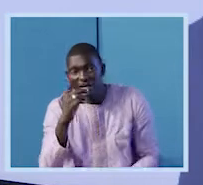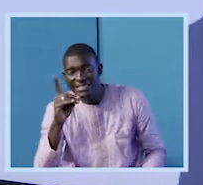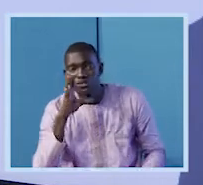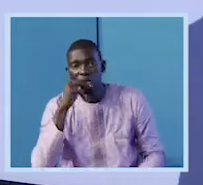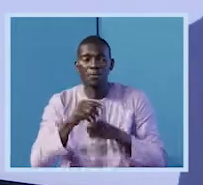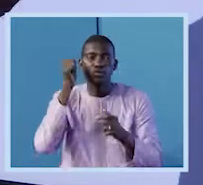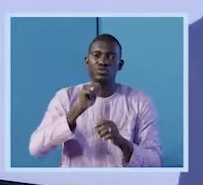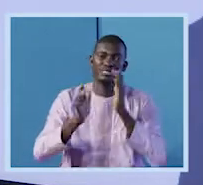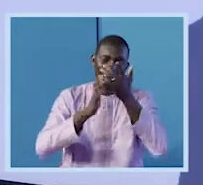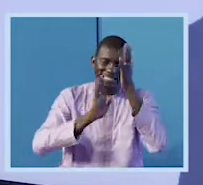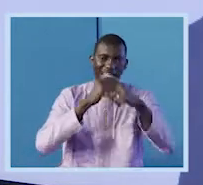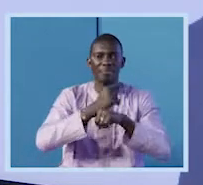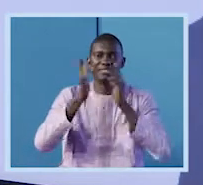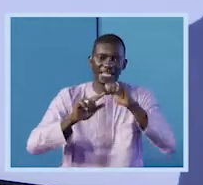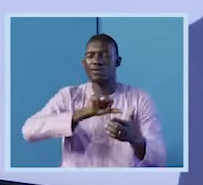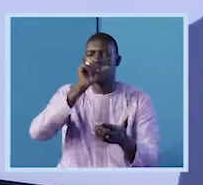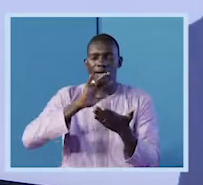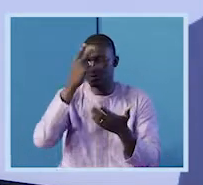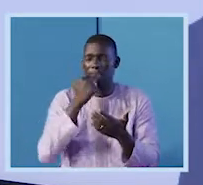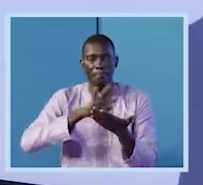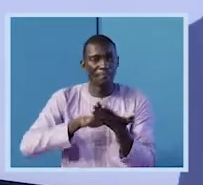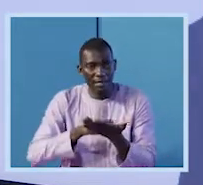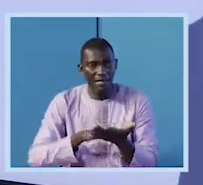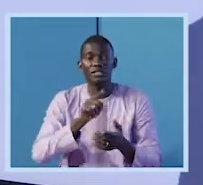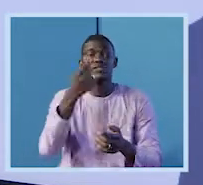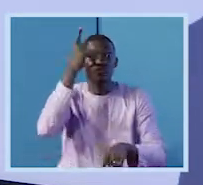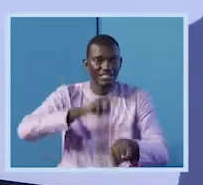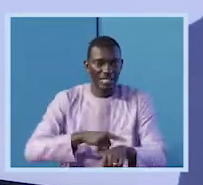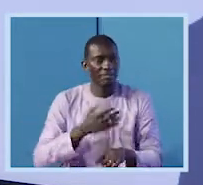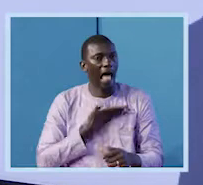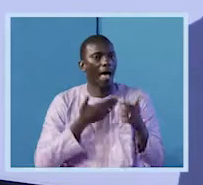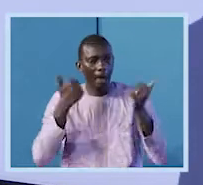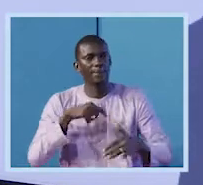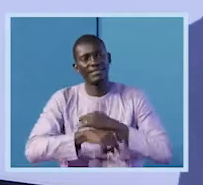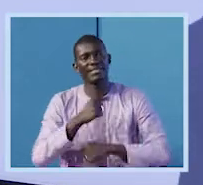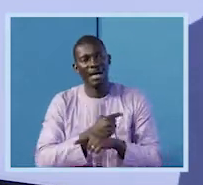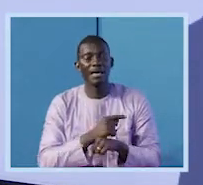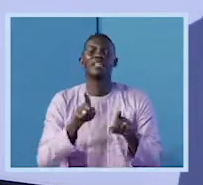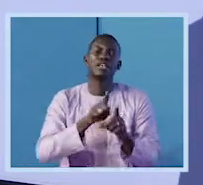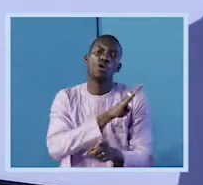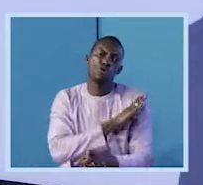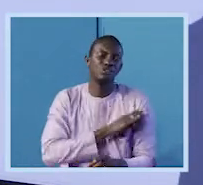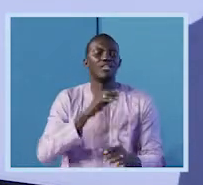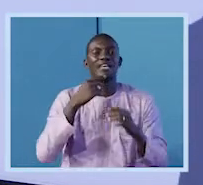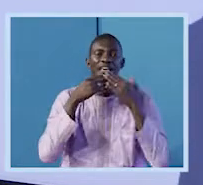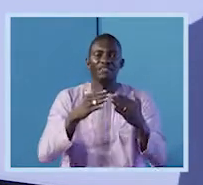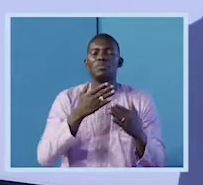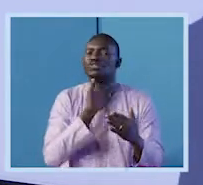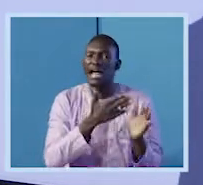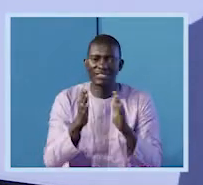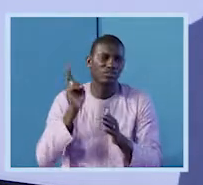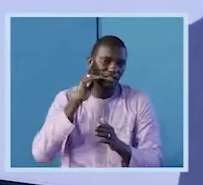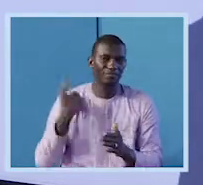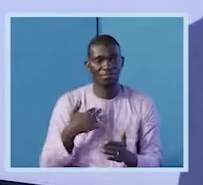talks about the use of Gambian sign language and Braille. So this is the first time. This is the first time it's happening in the country. And also information access to deaf people also, to